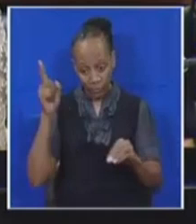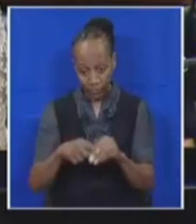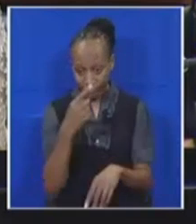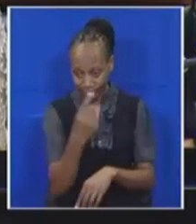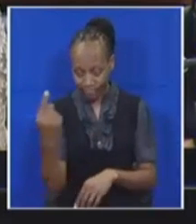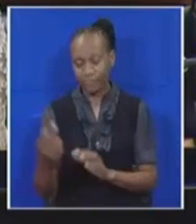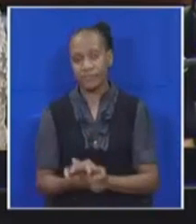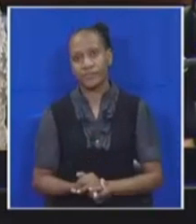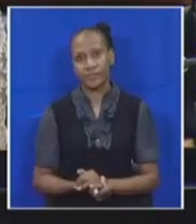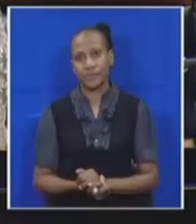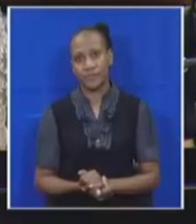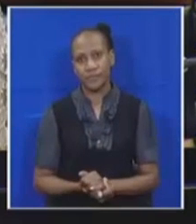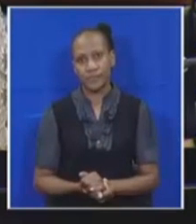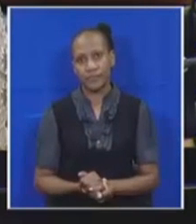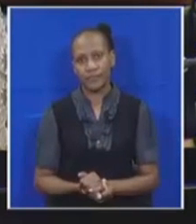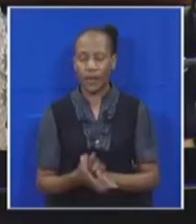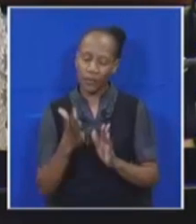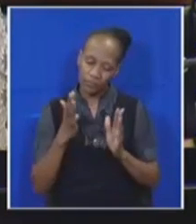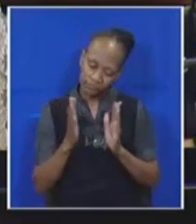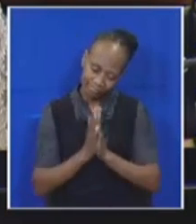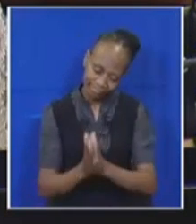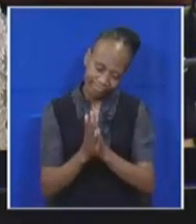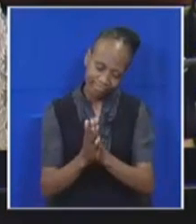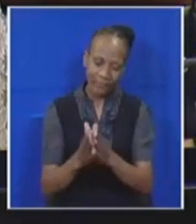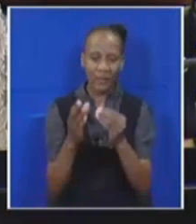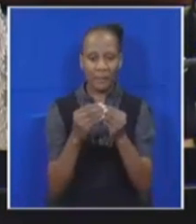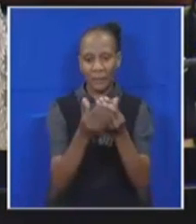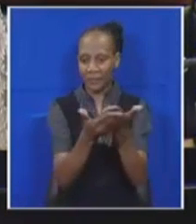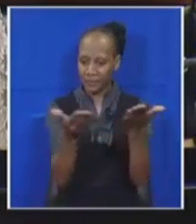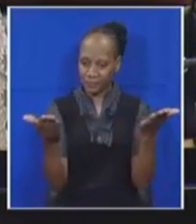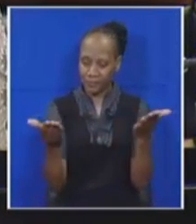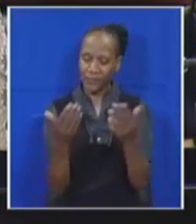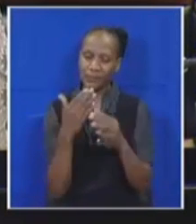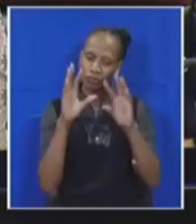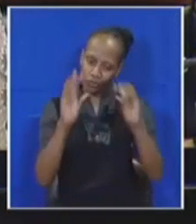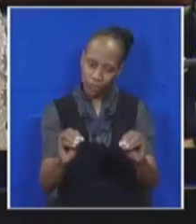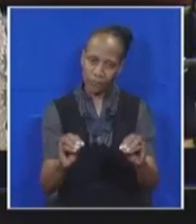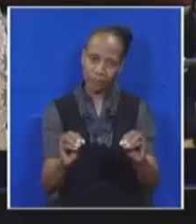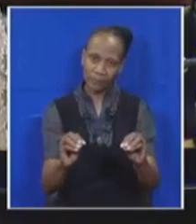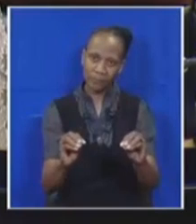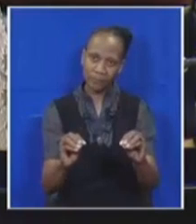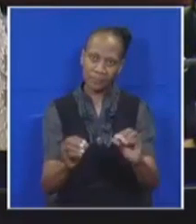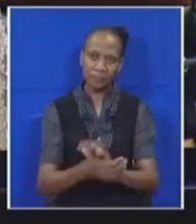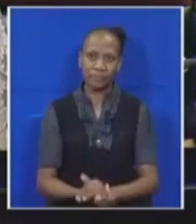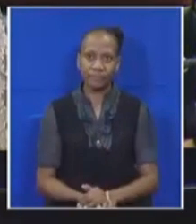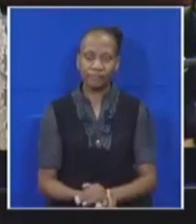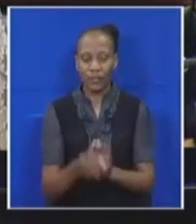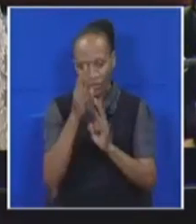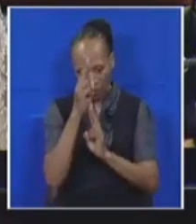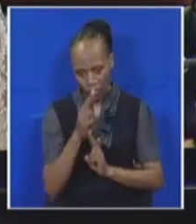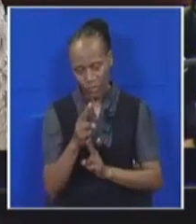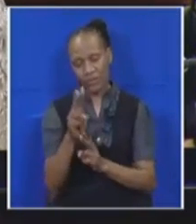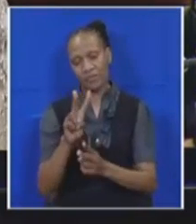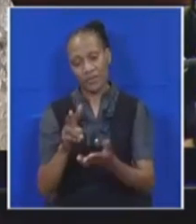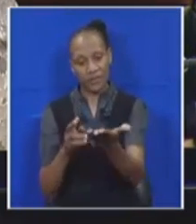I want to urge you members that we must desist from doing this. Honorable Van Damme, you are on the